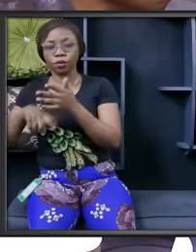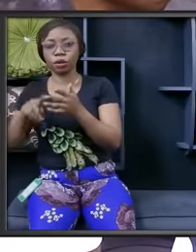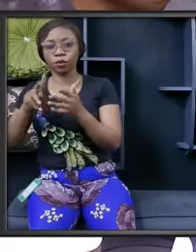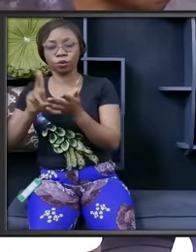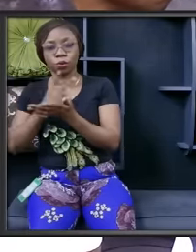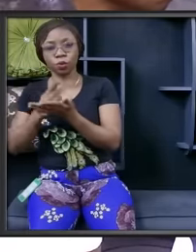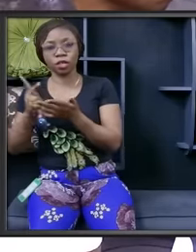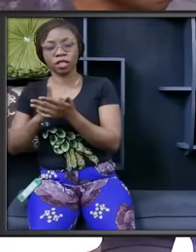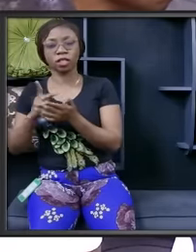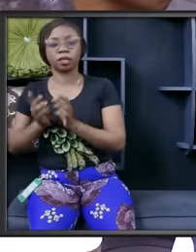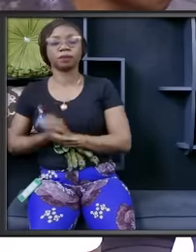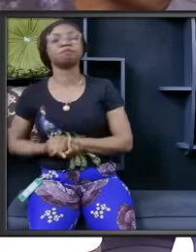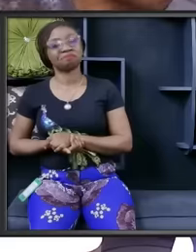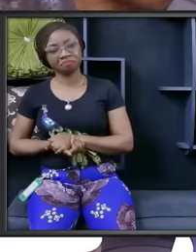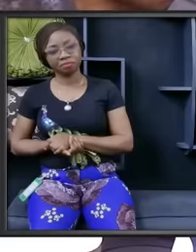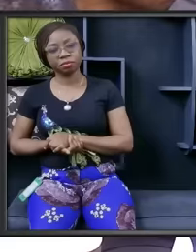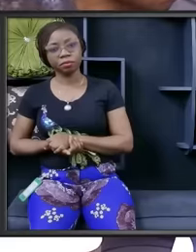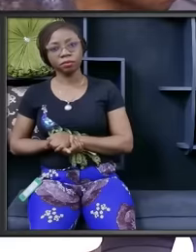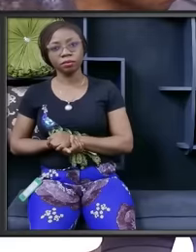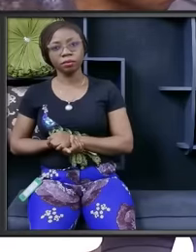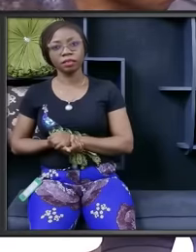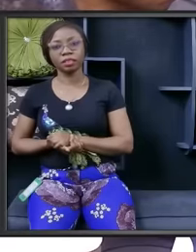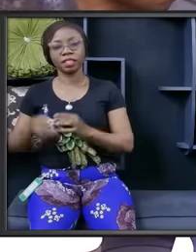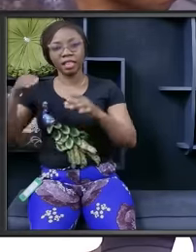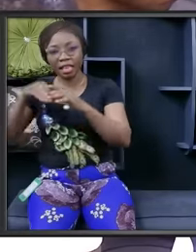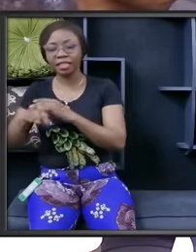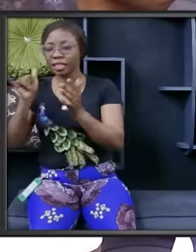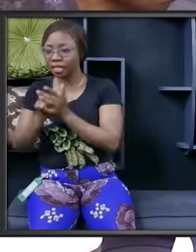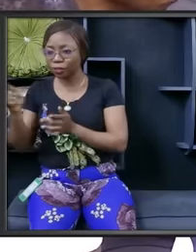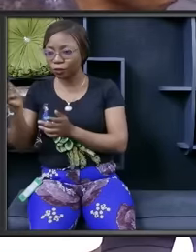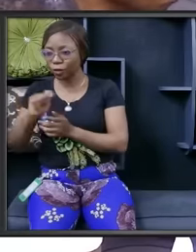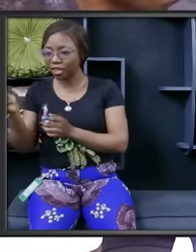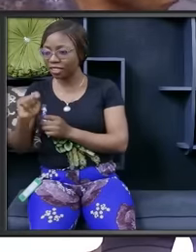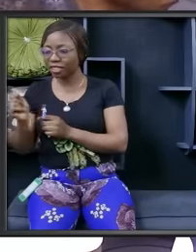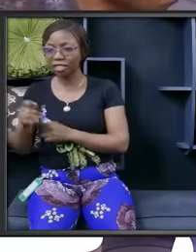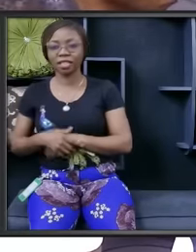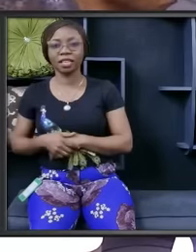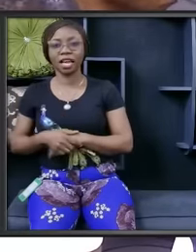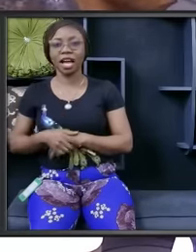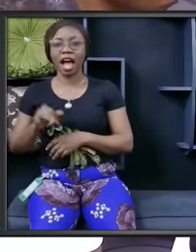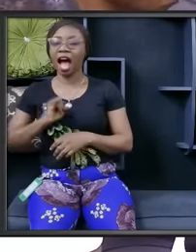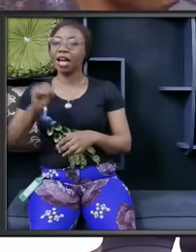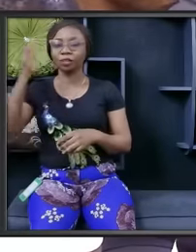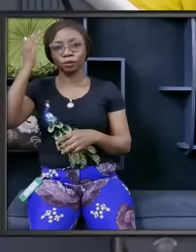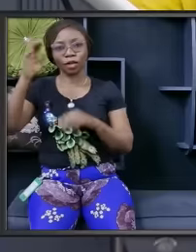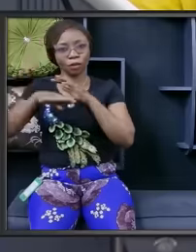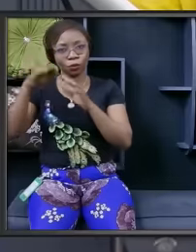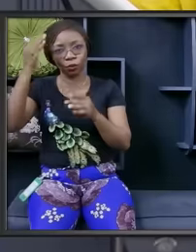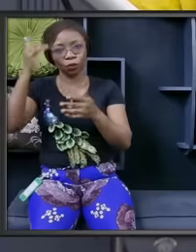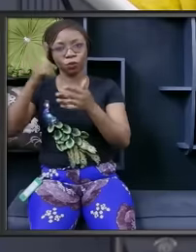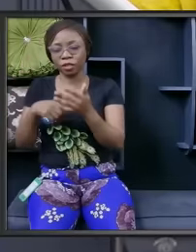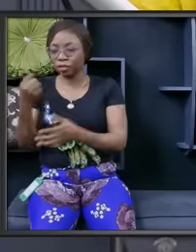something for kitchen for fire. Now he enter that toilet. Carry, I don't know what thing he carried, because he don't show